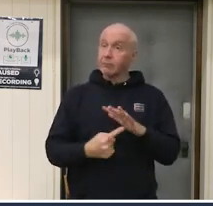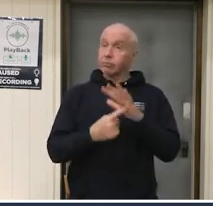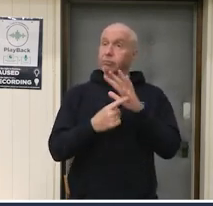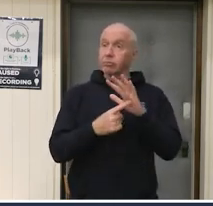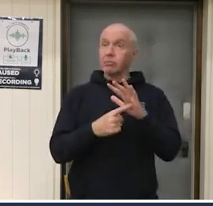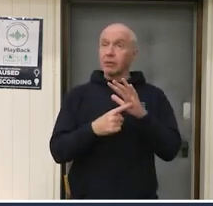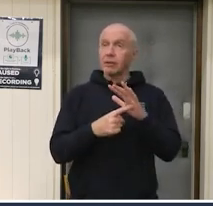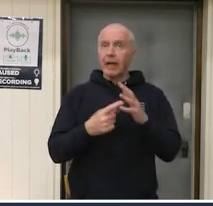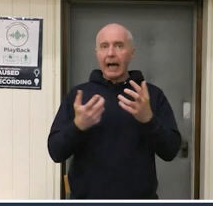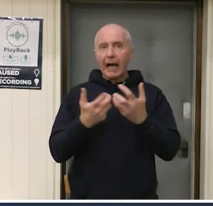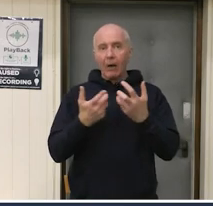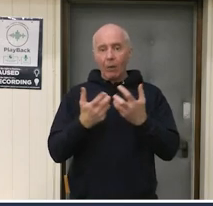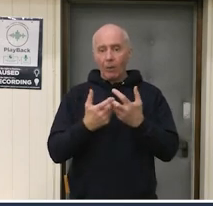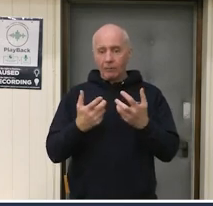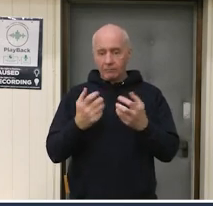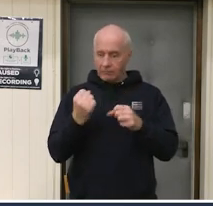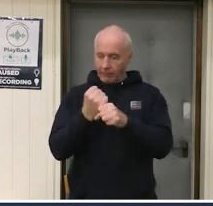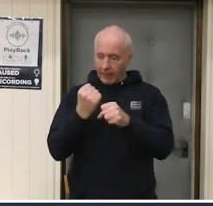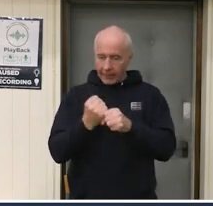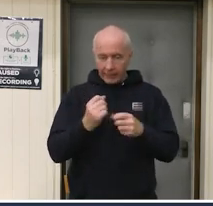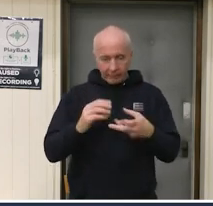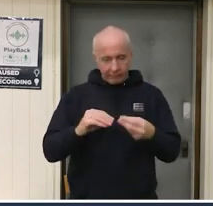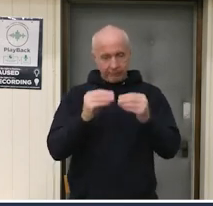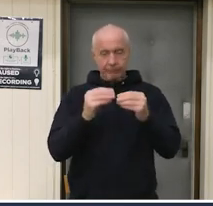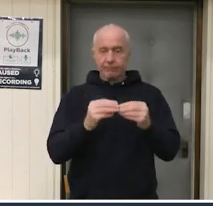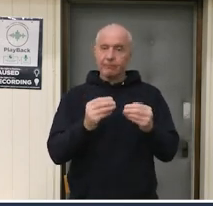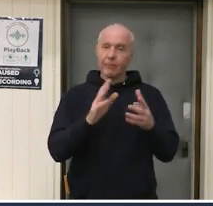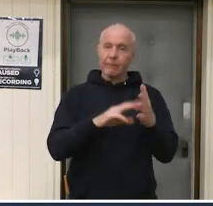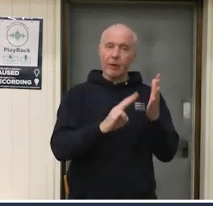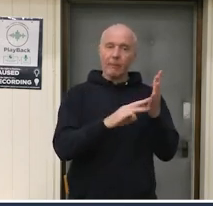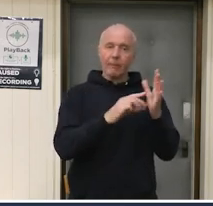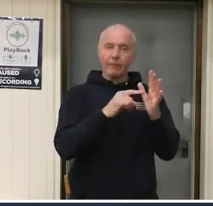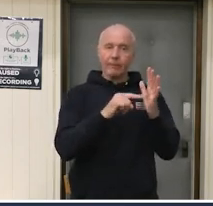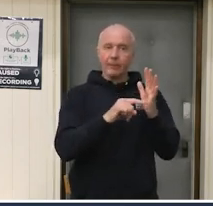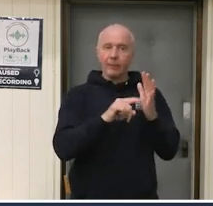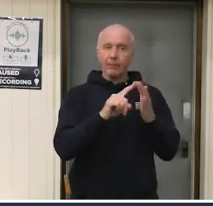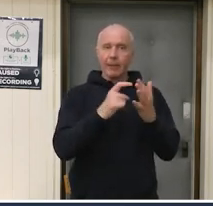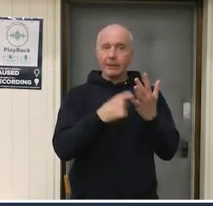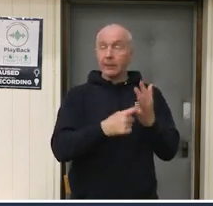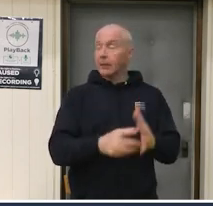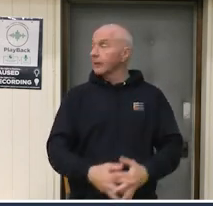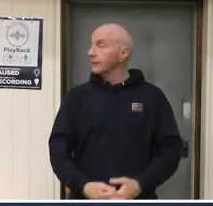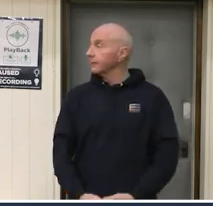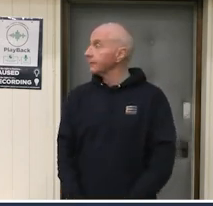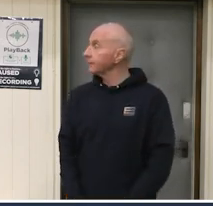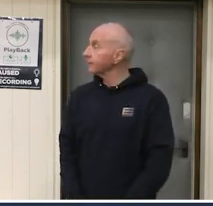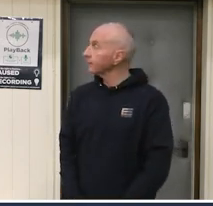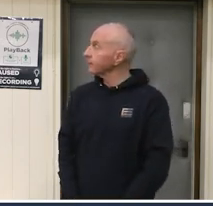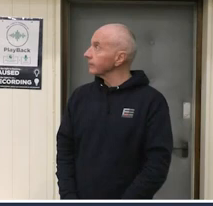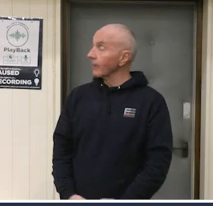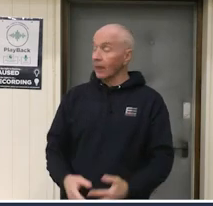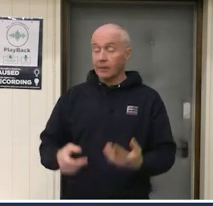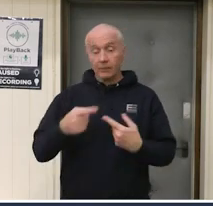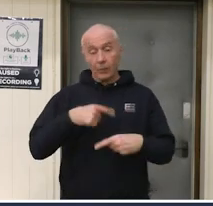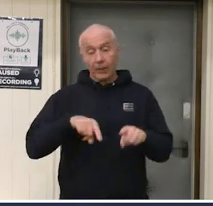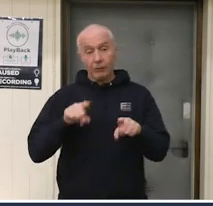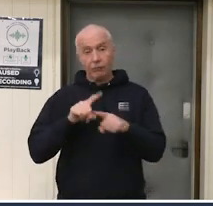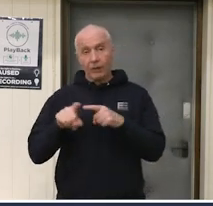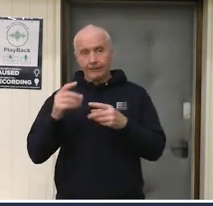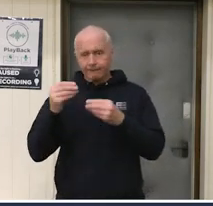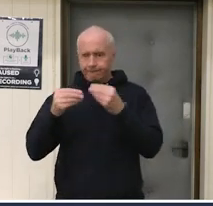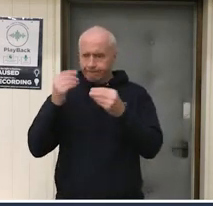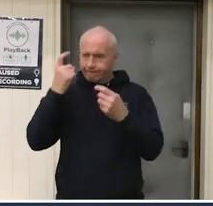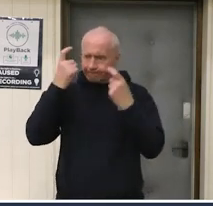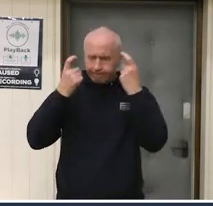actually do all of this stuff in ordinary matter, right? And that's what we're trying to figure out.